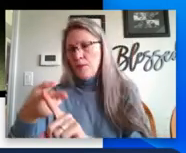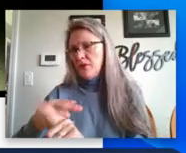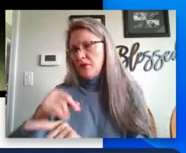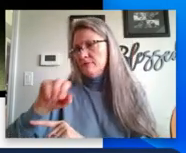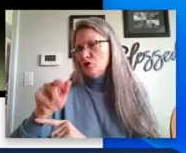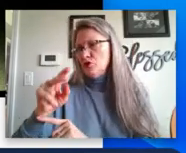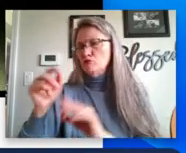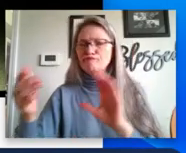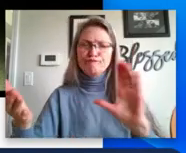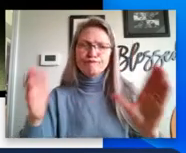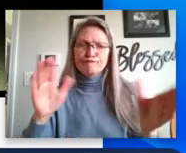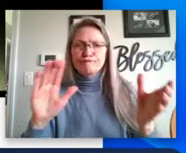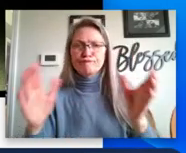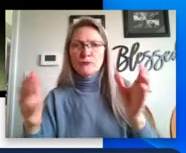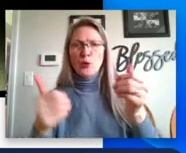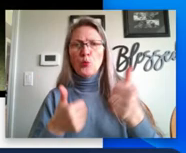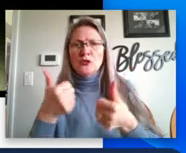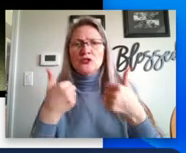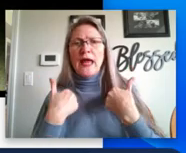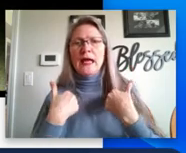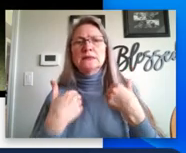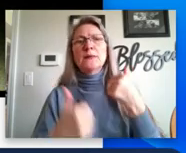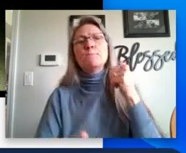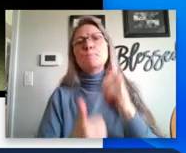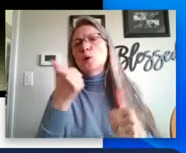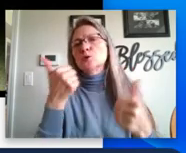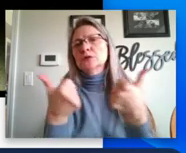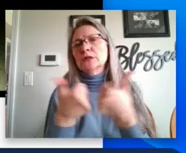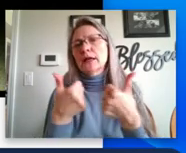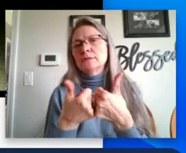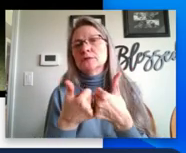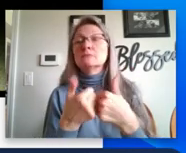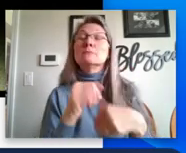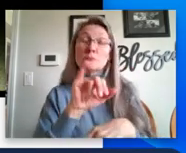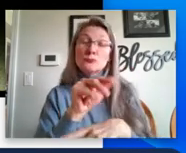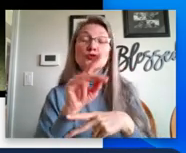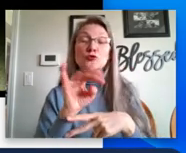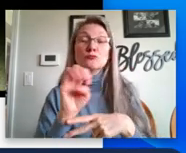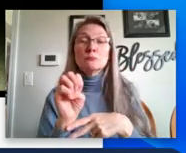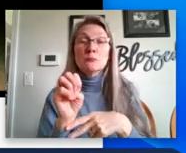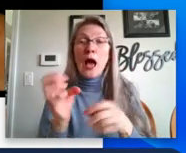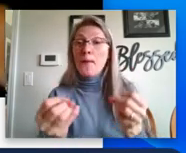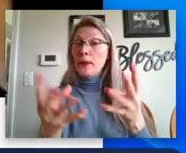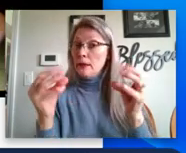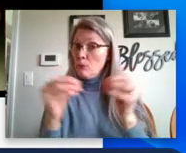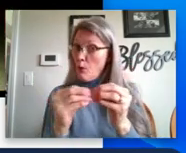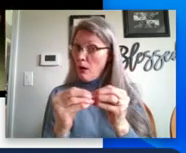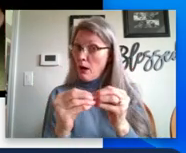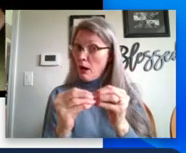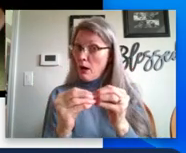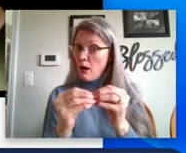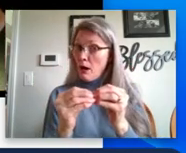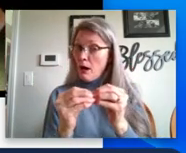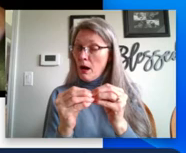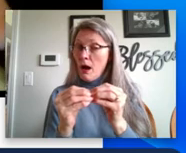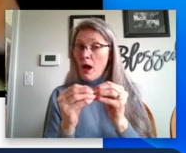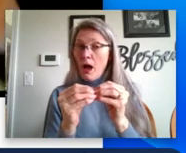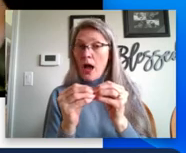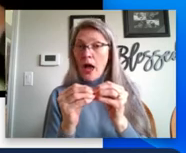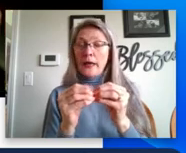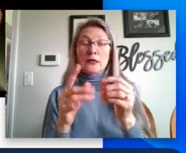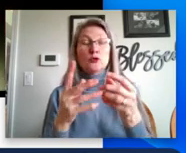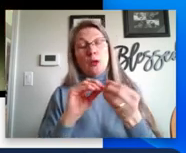has the most soccer games? That's June. How many more? Well, I can do